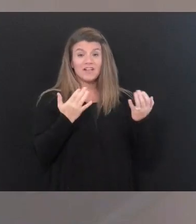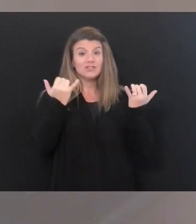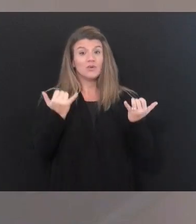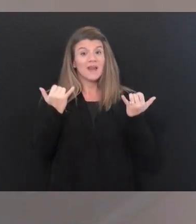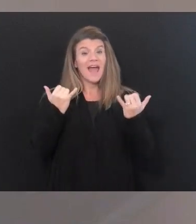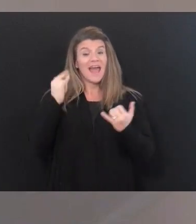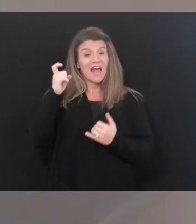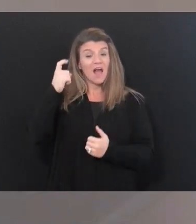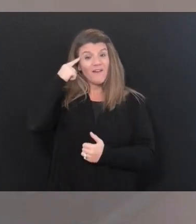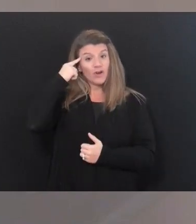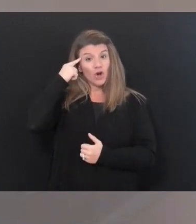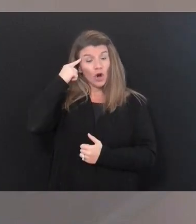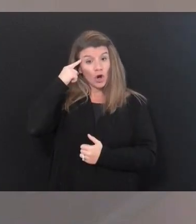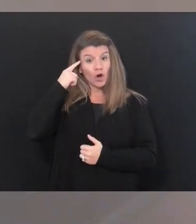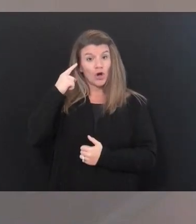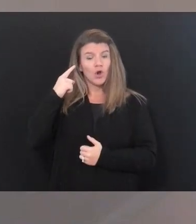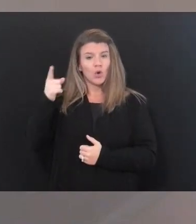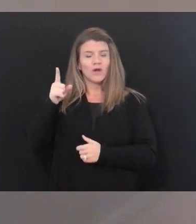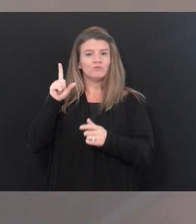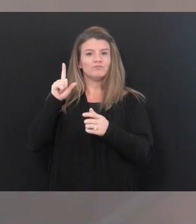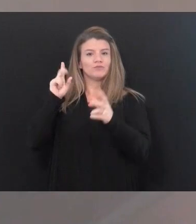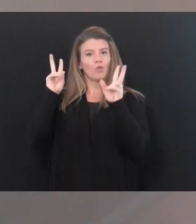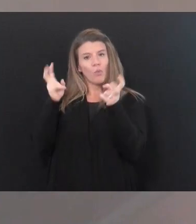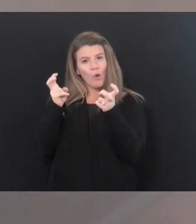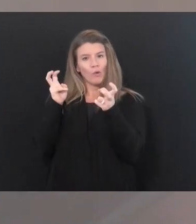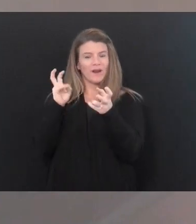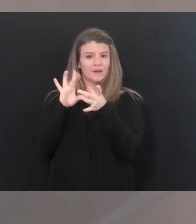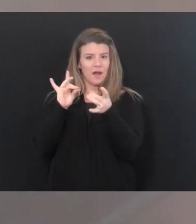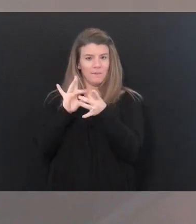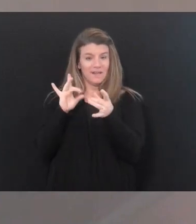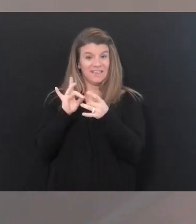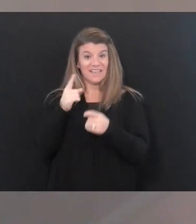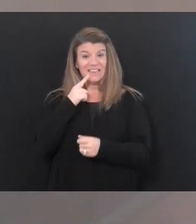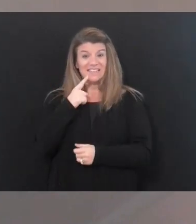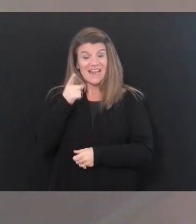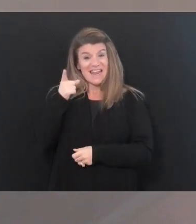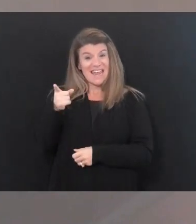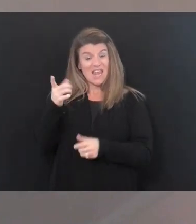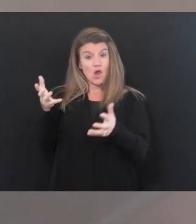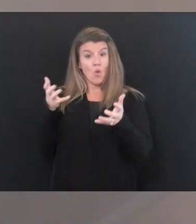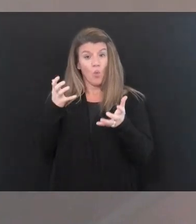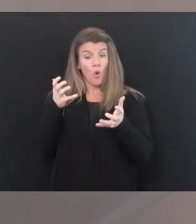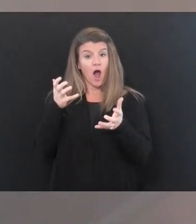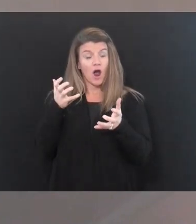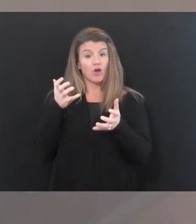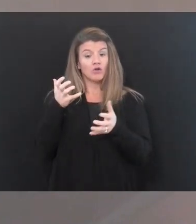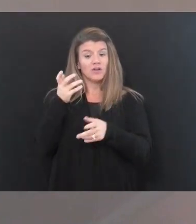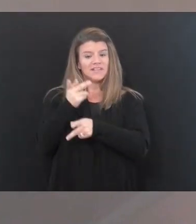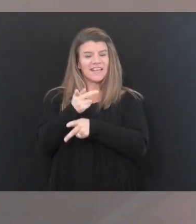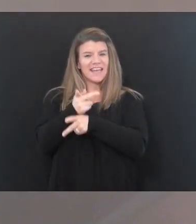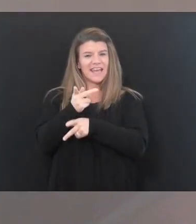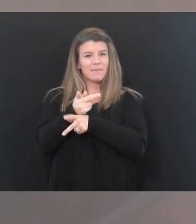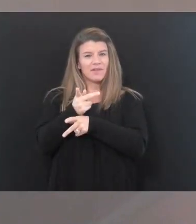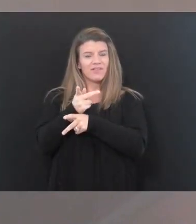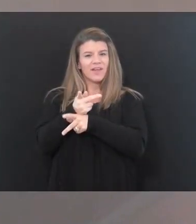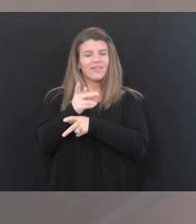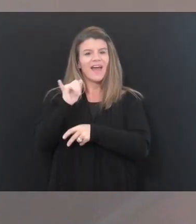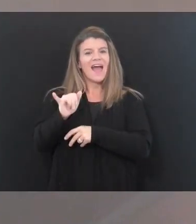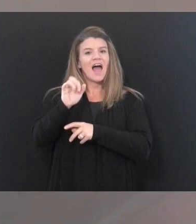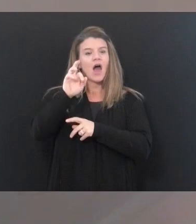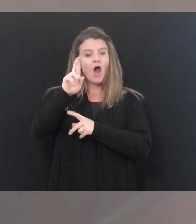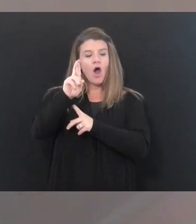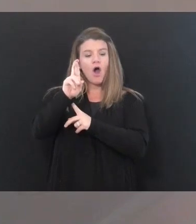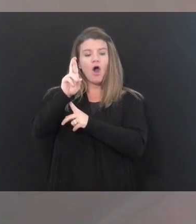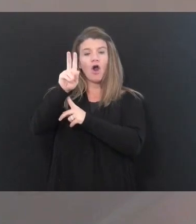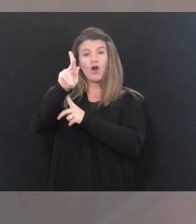in the media as saying that he wanted to keep this R0, this rate